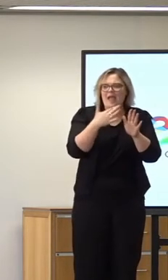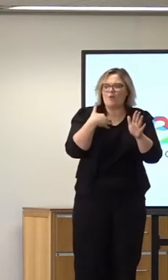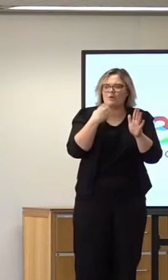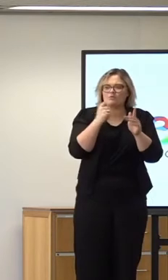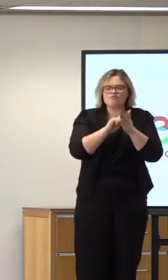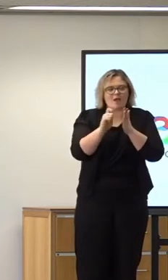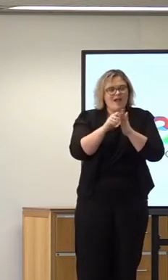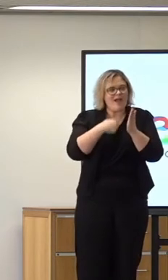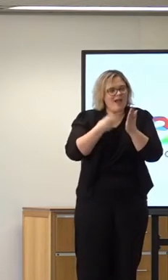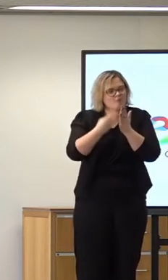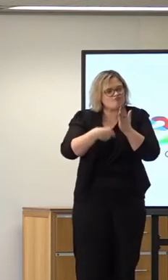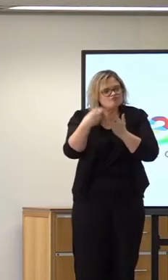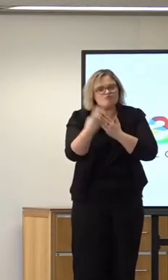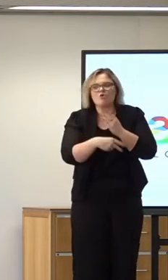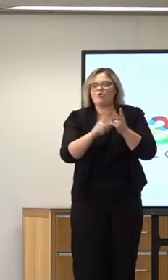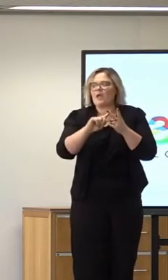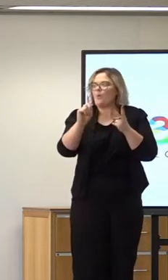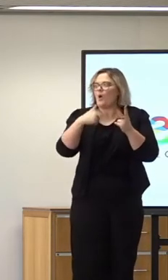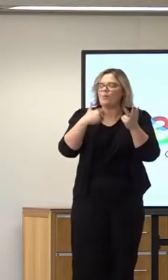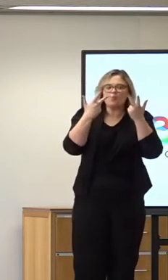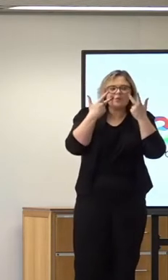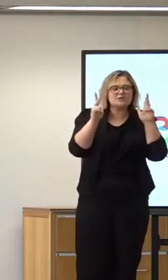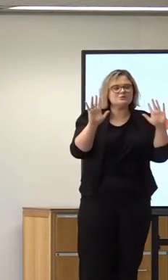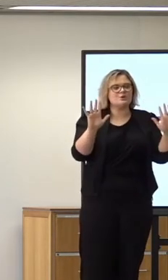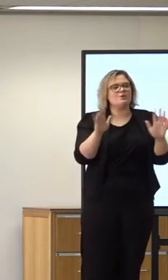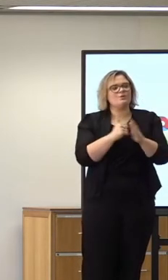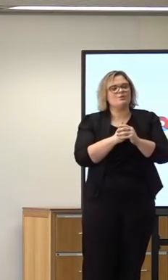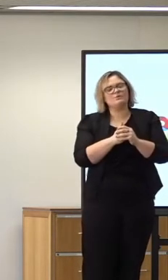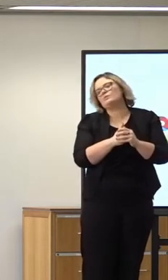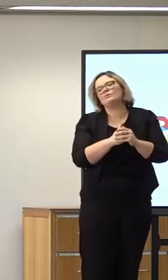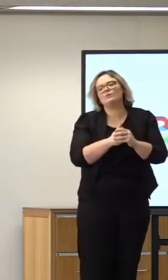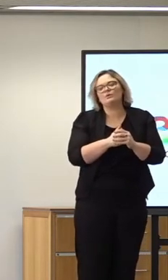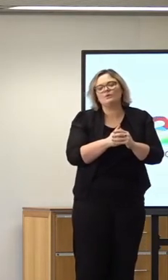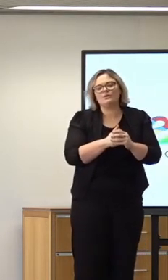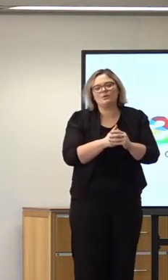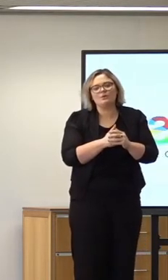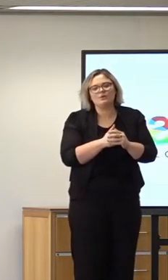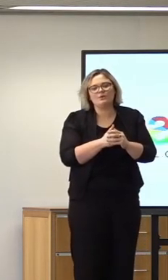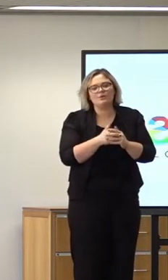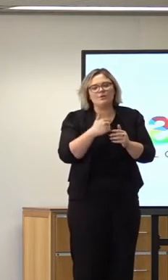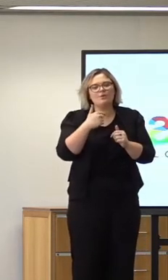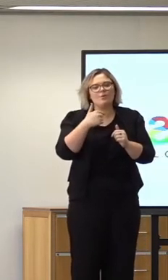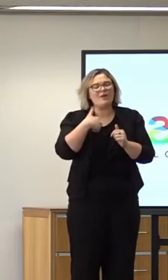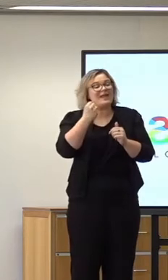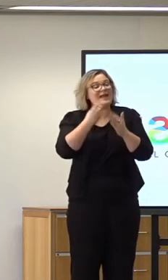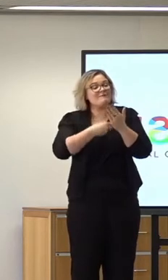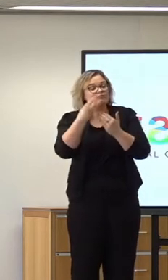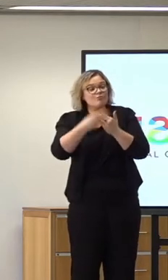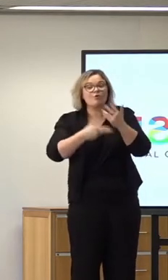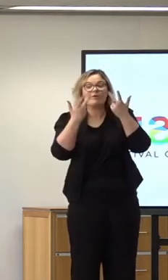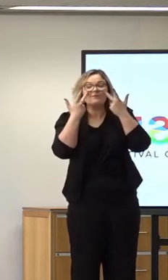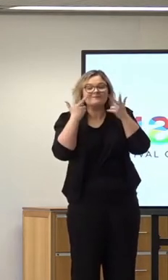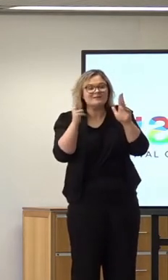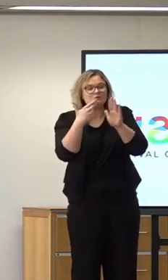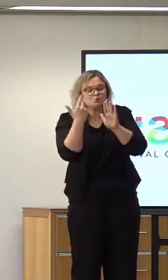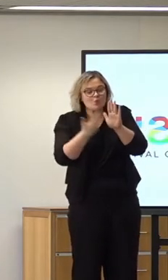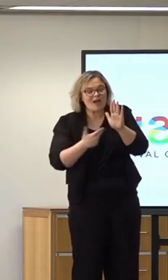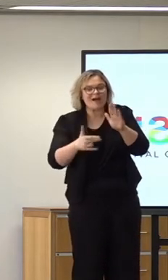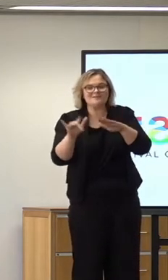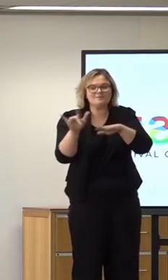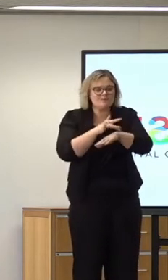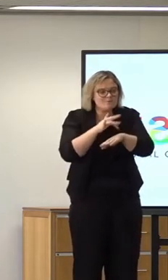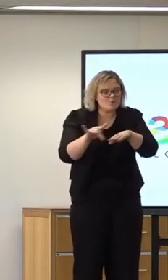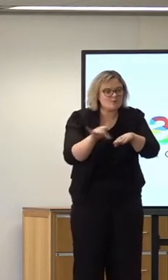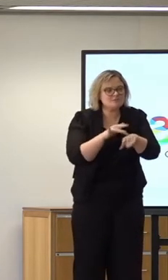works that we're presenting within PICA. We're a multi-art form organisation, so we do have a presenter program of visual arts, of performance, and then